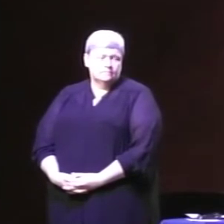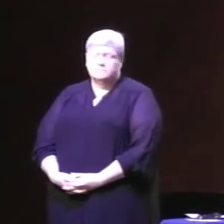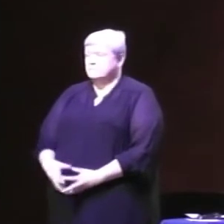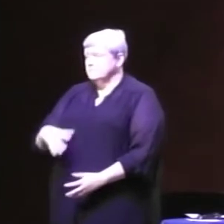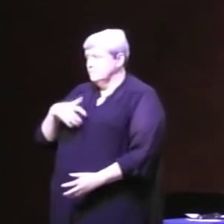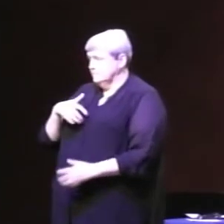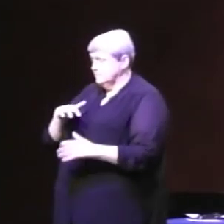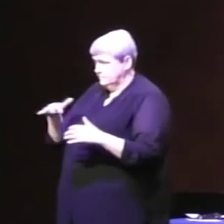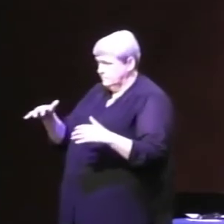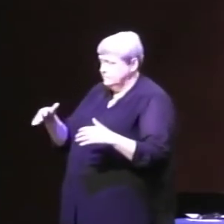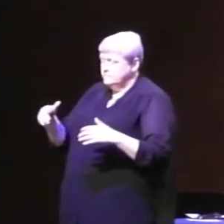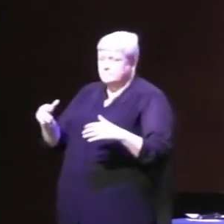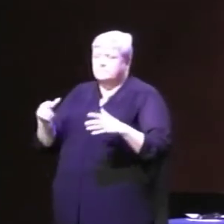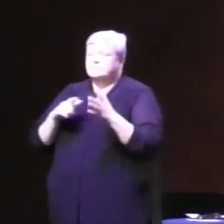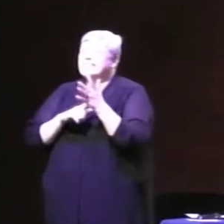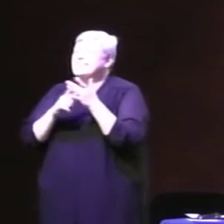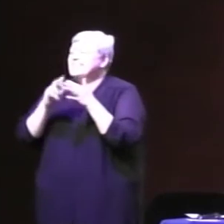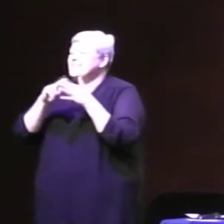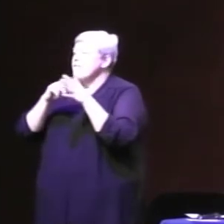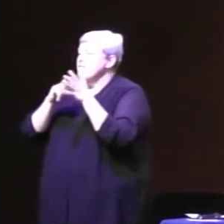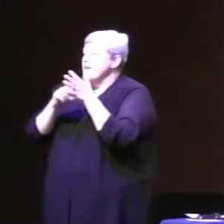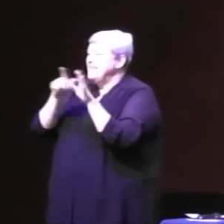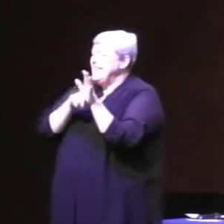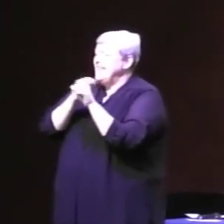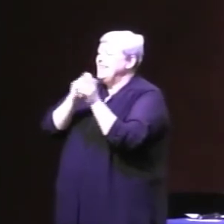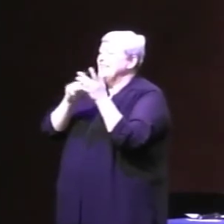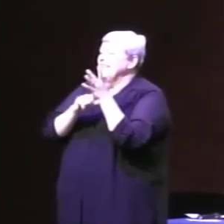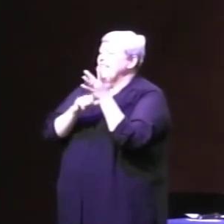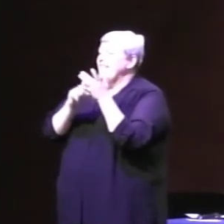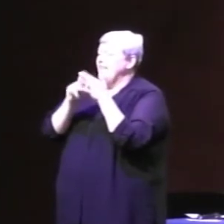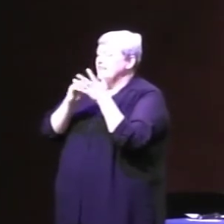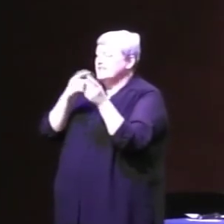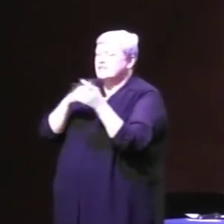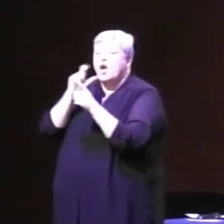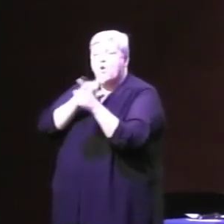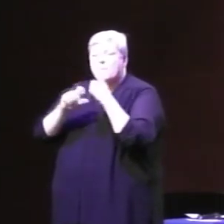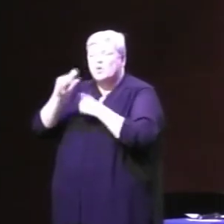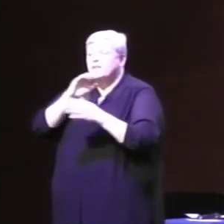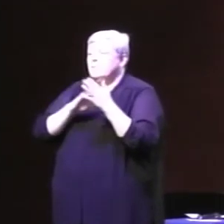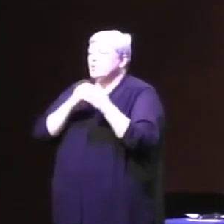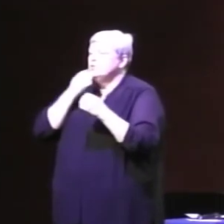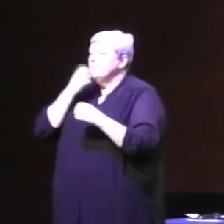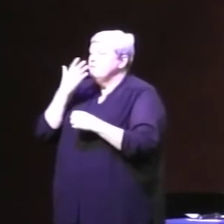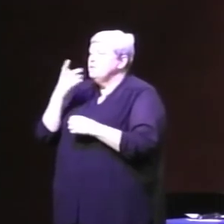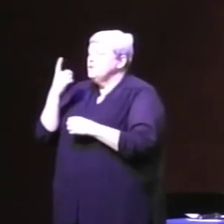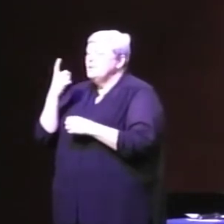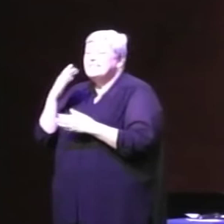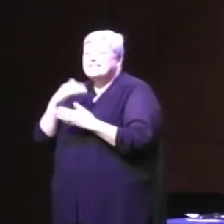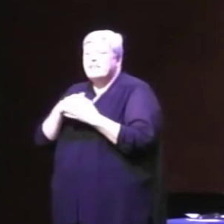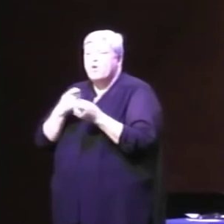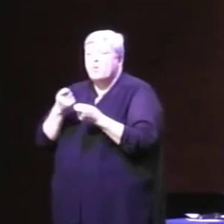President, Congress, Tiffany Gillis, Communities, Moving Motion 51, Safe Operating